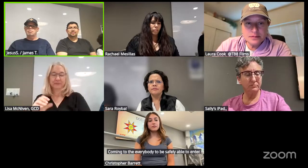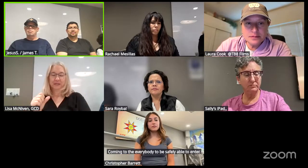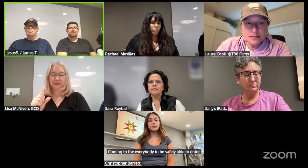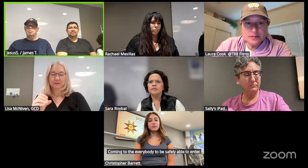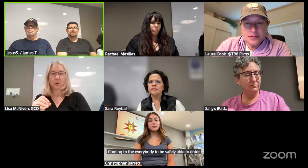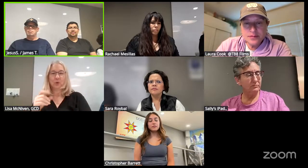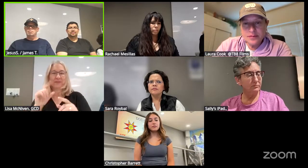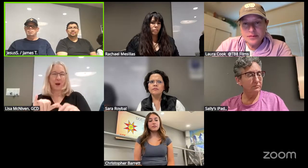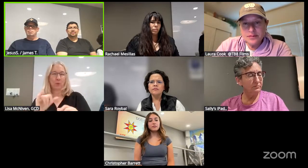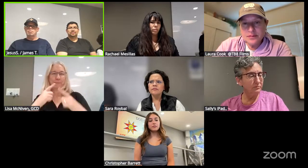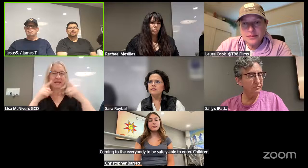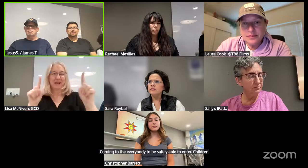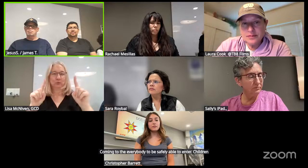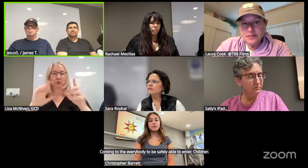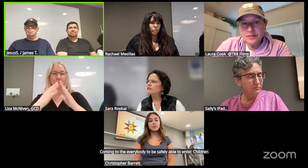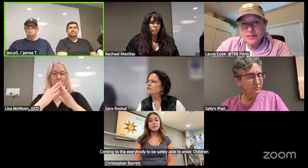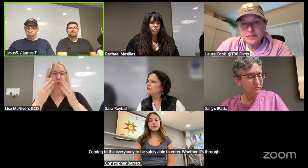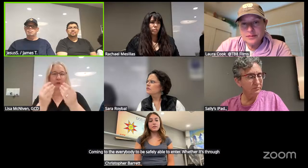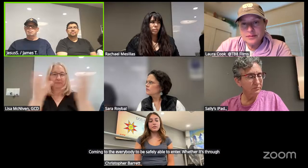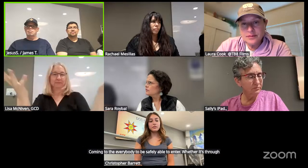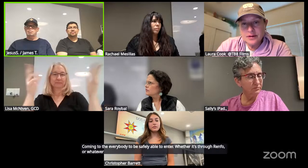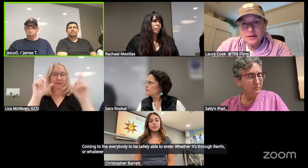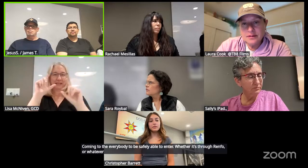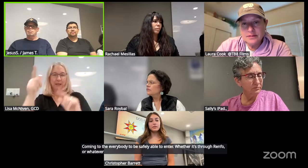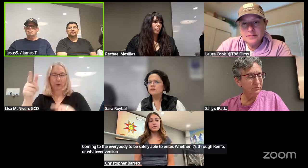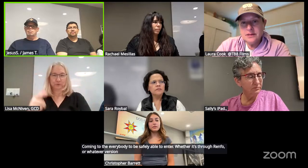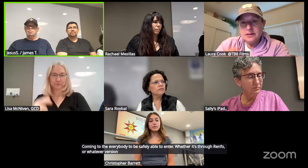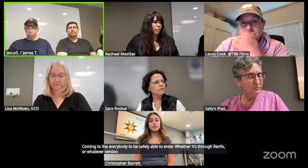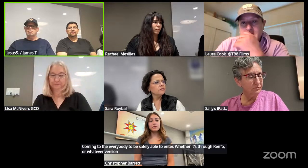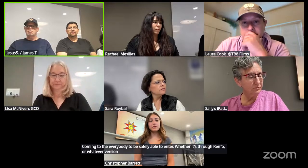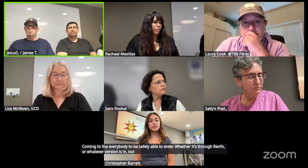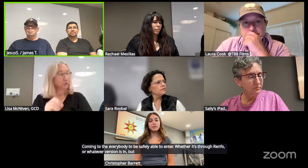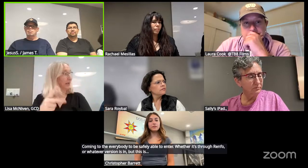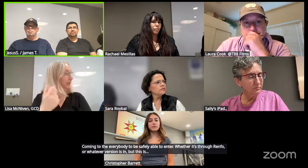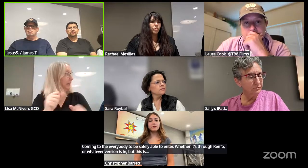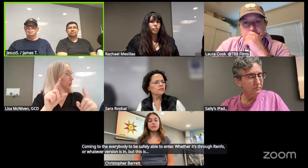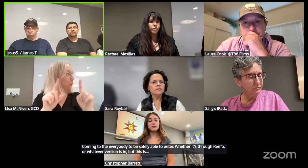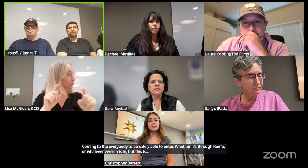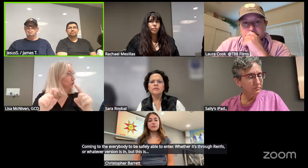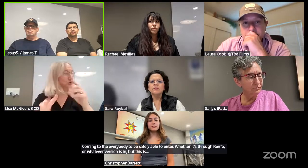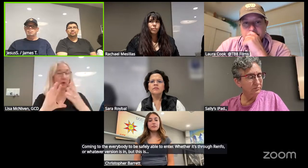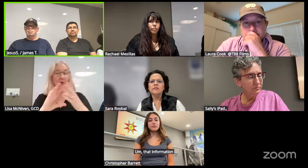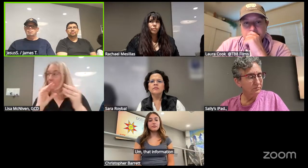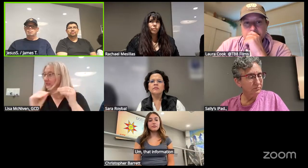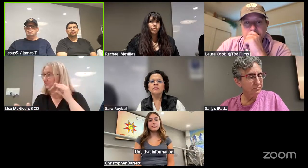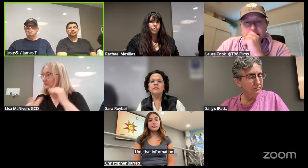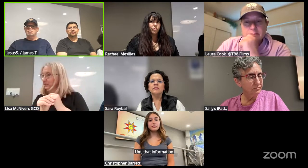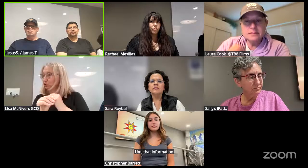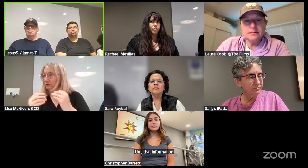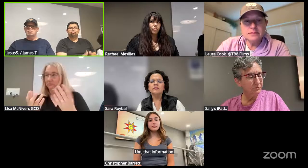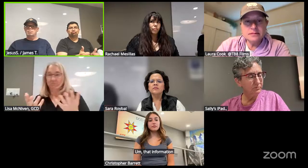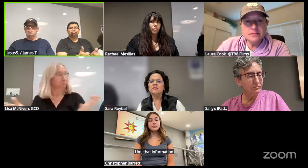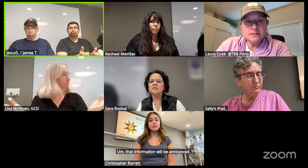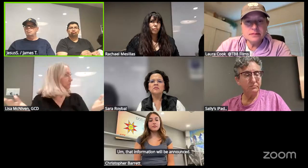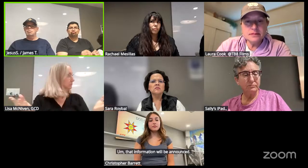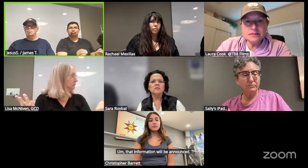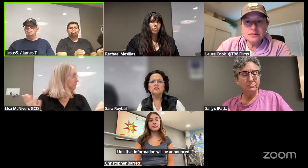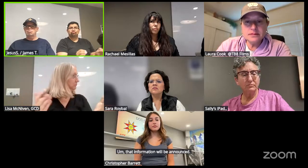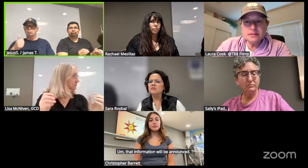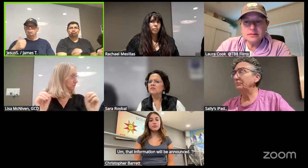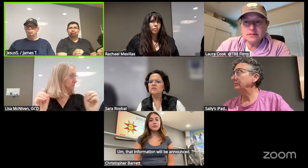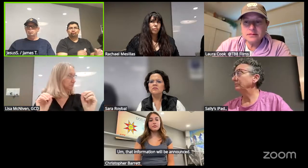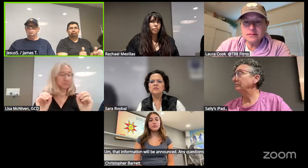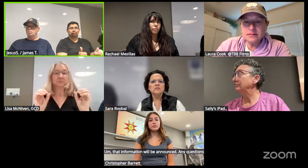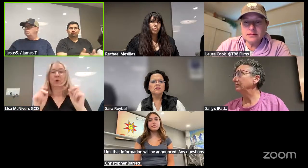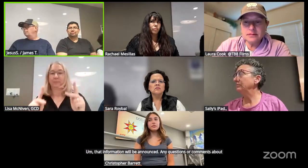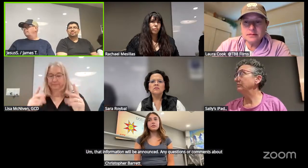Whether it's through rental or whatever we're using for the DCC. That information will be announcing. Any questions or comments